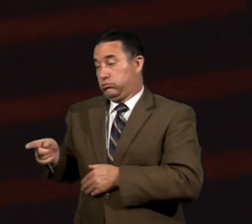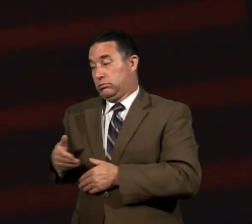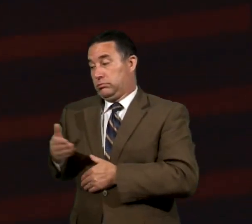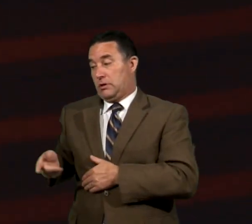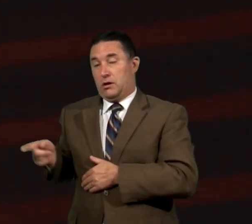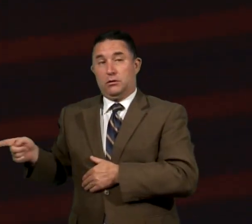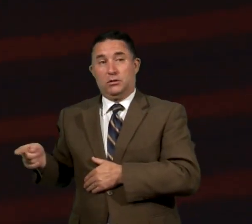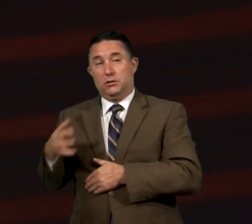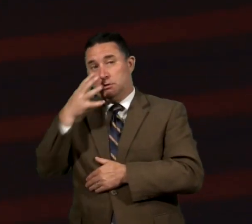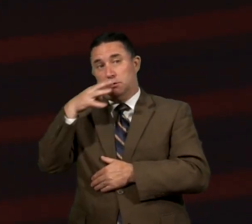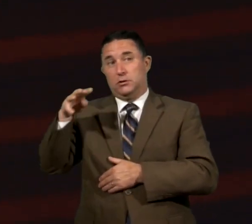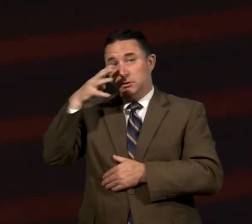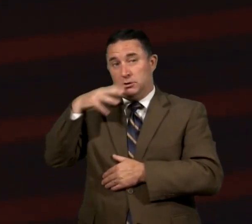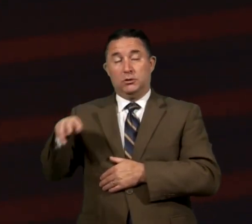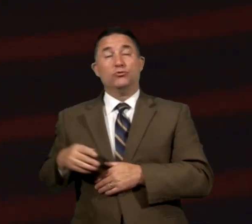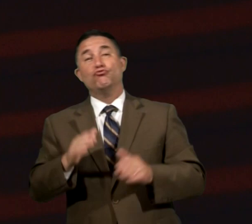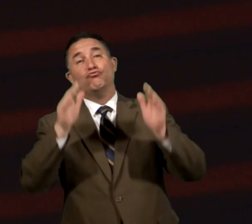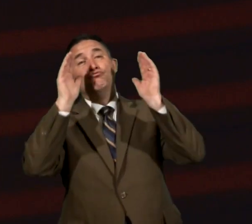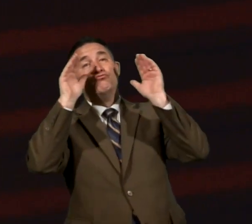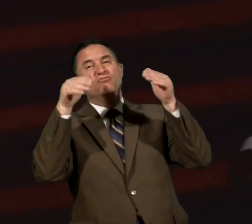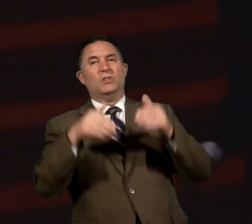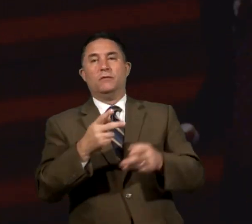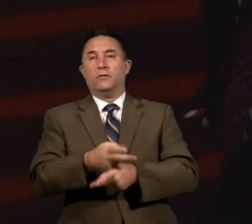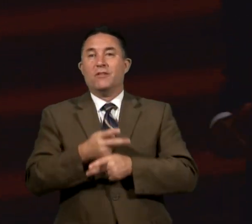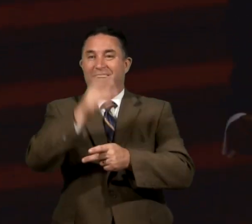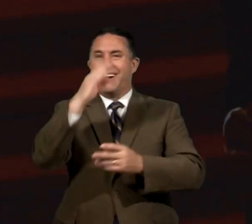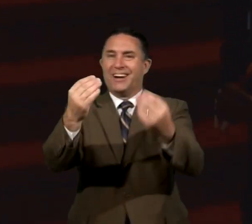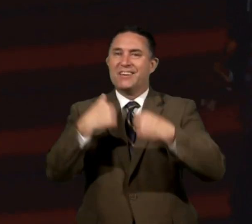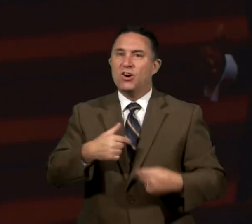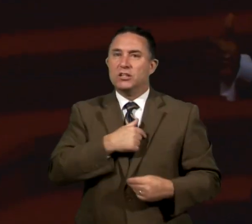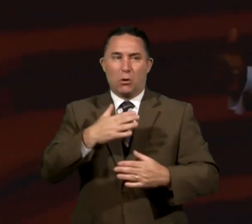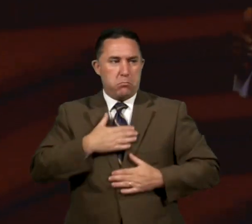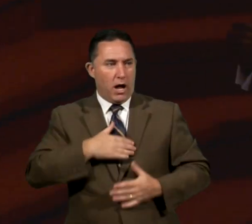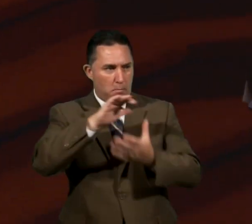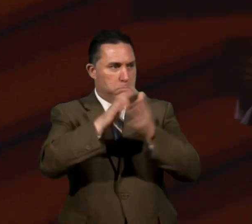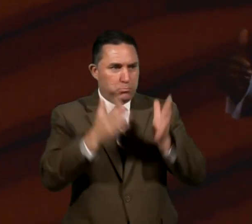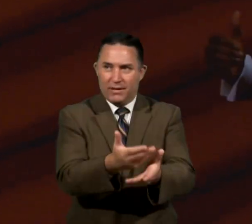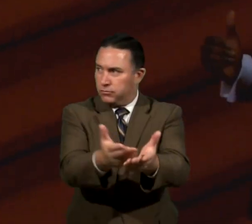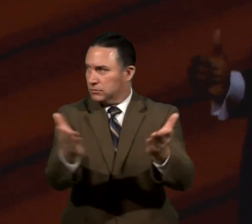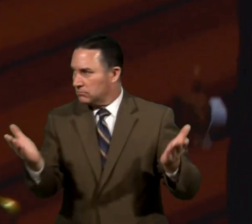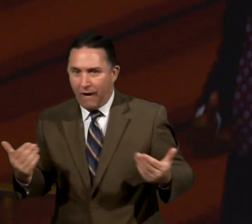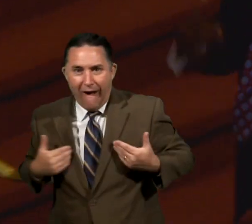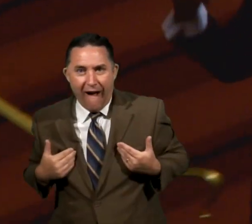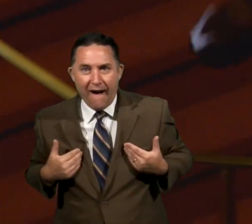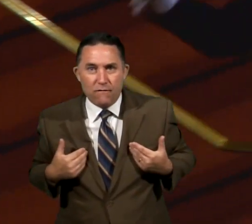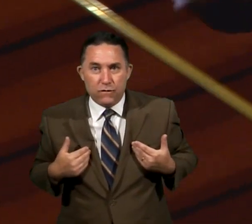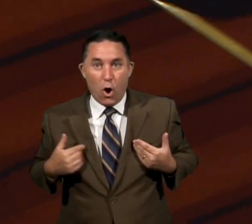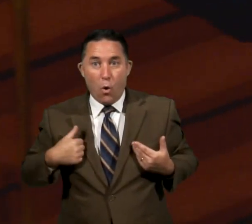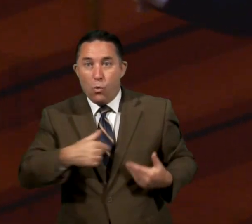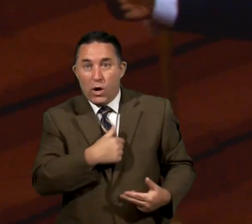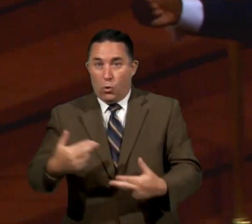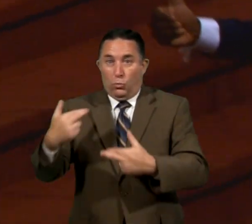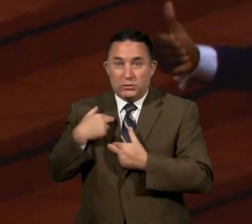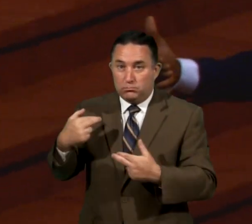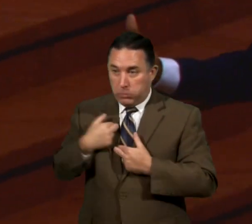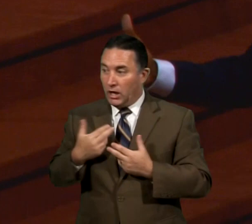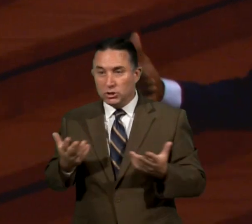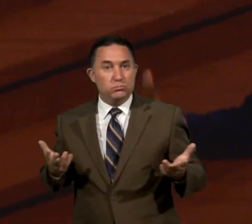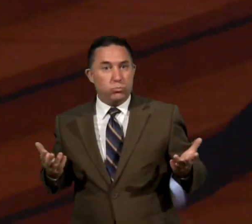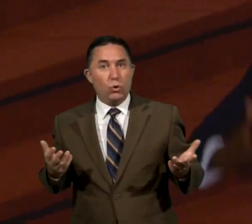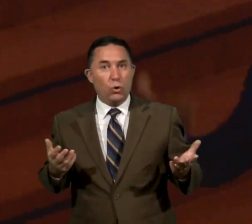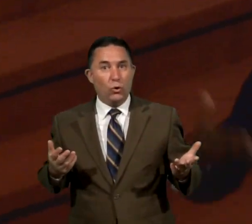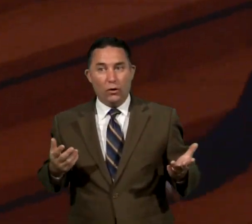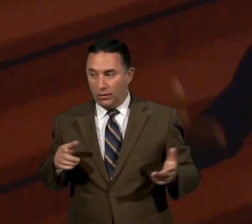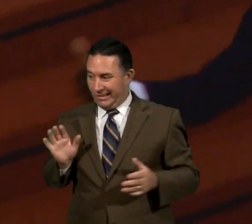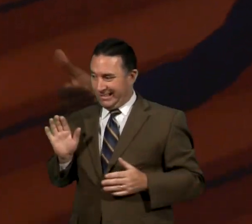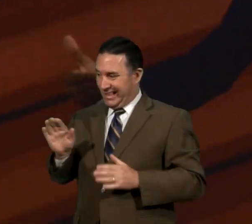us. We got to be careful. God has given us a body of believers, and we are responsible